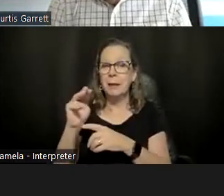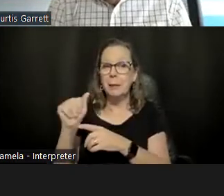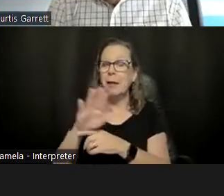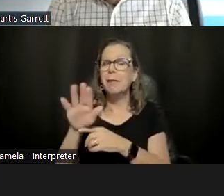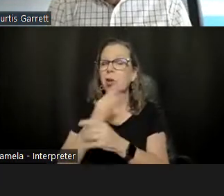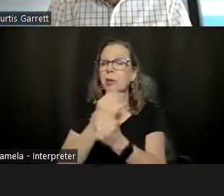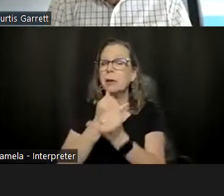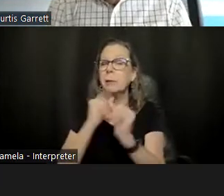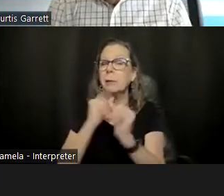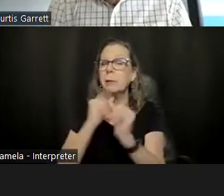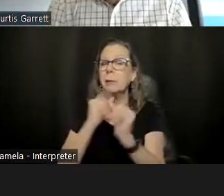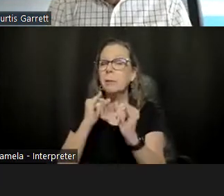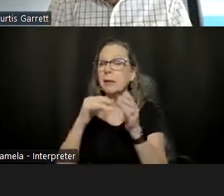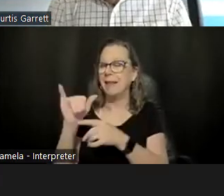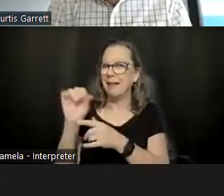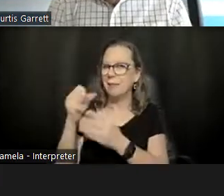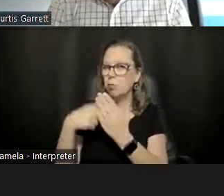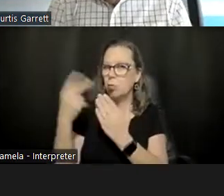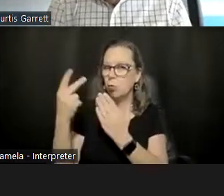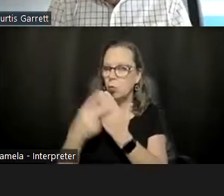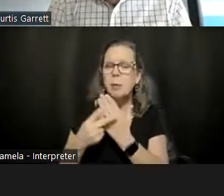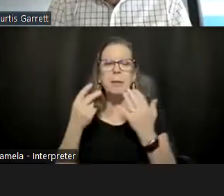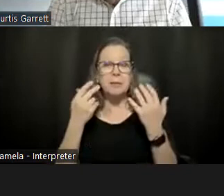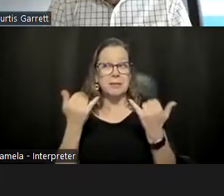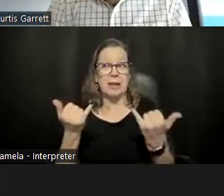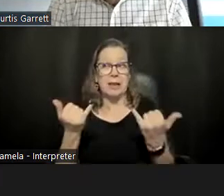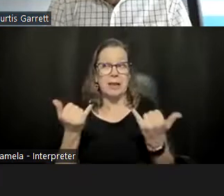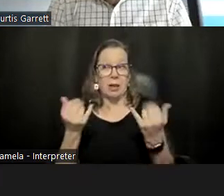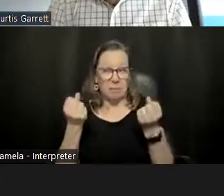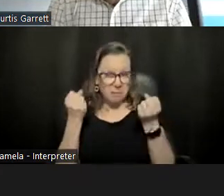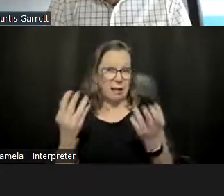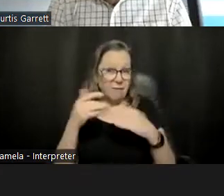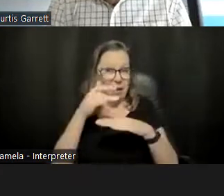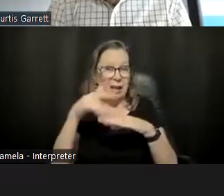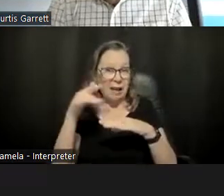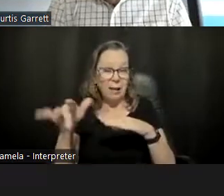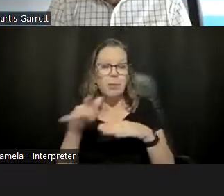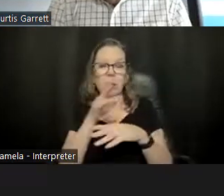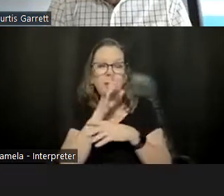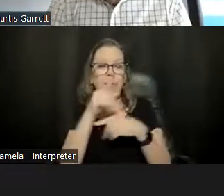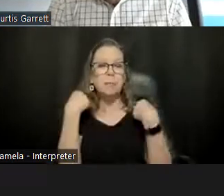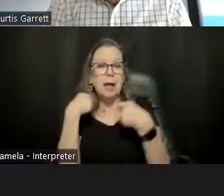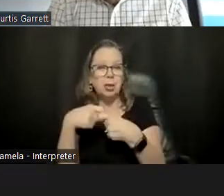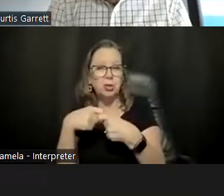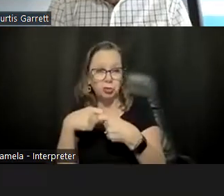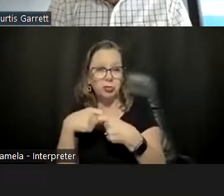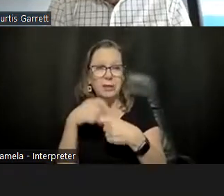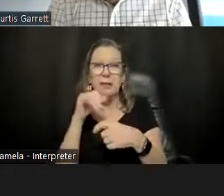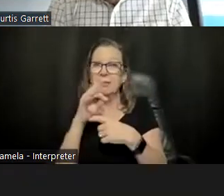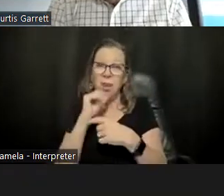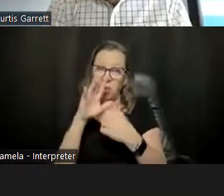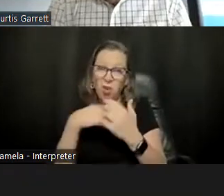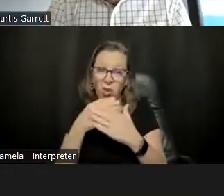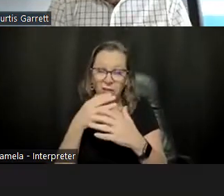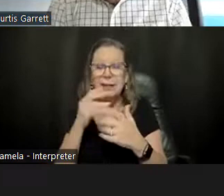independent study, the IS programs, a lot of them are now available in Spanish, if not all of them. If you